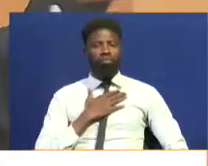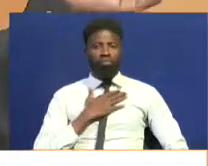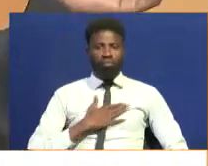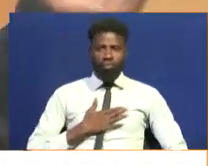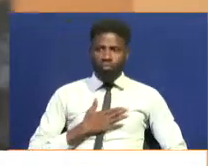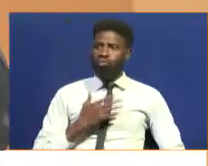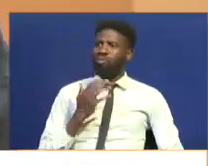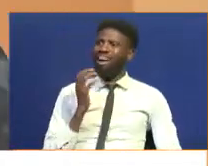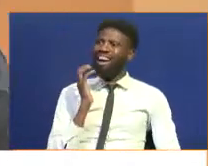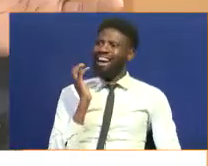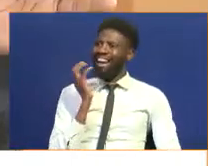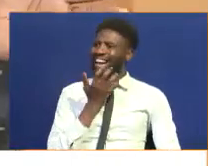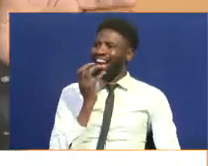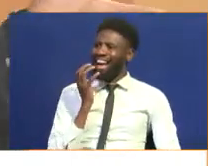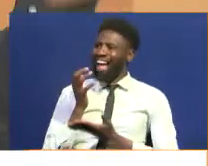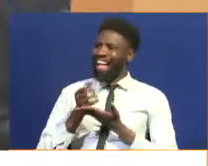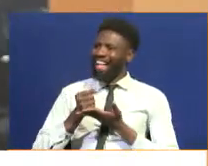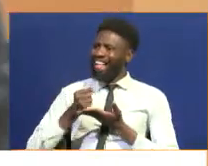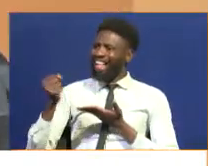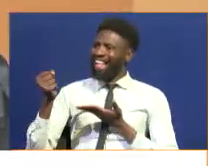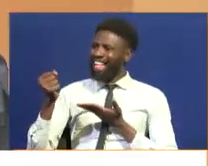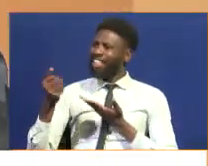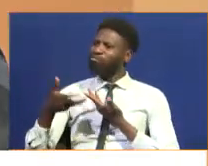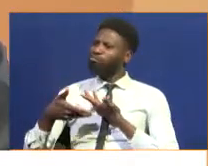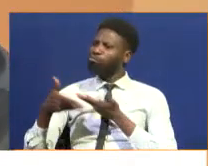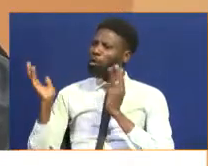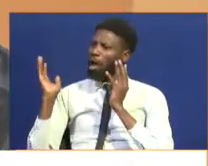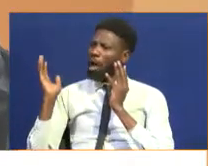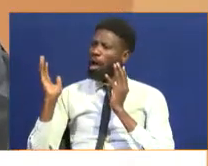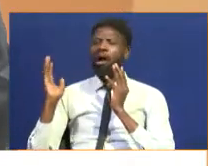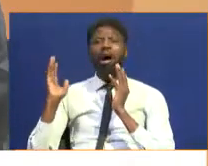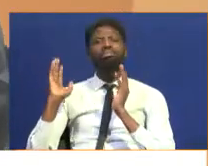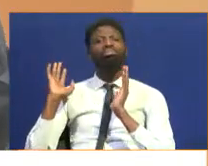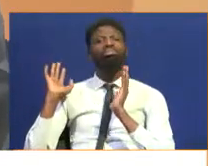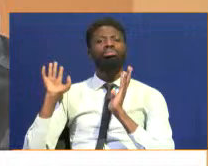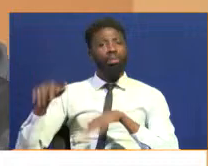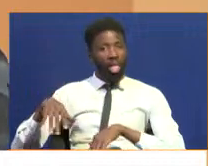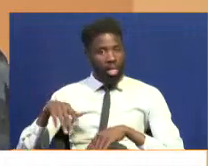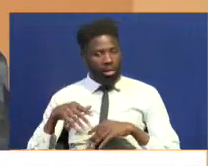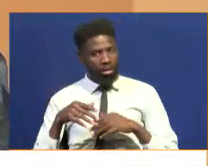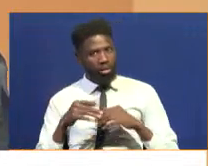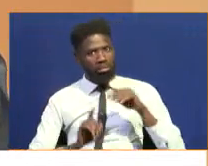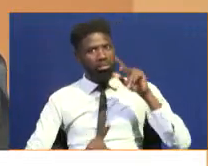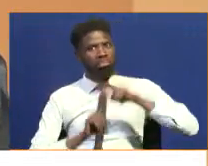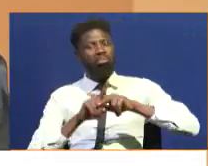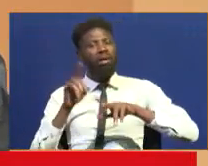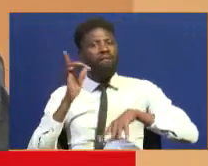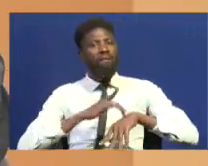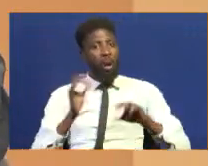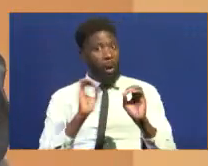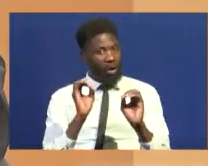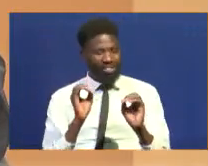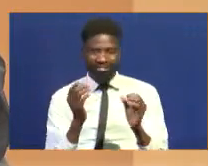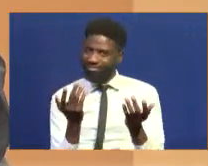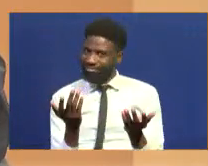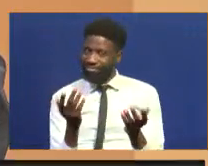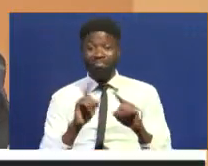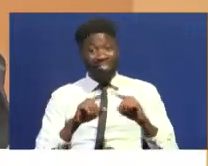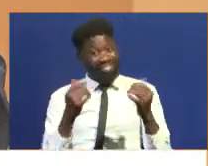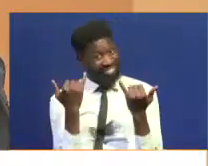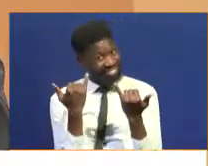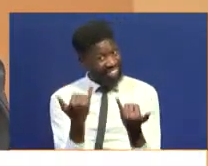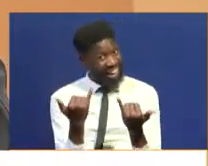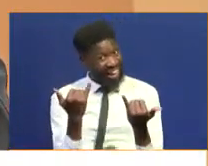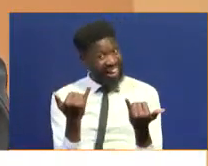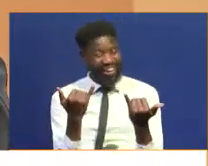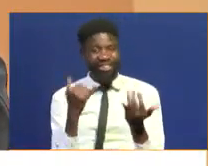and that's all, mm-hmm. there will be no repercussions. I think we are at a very critical moment, a polarized country.